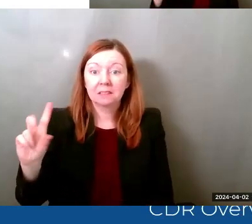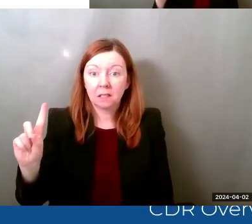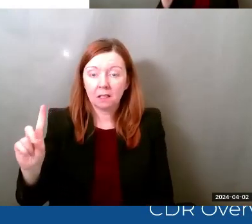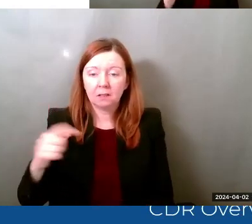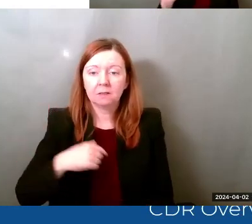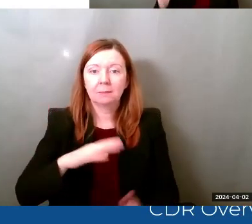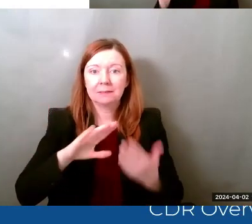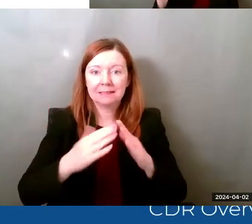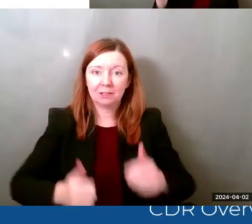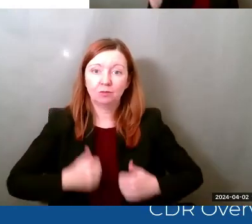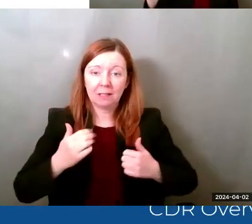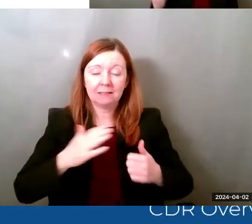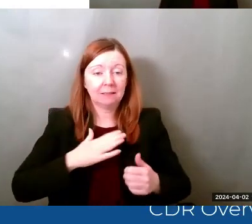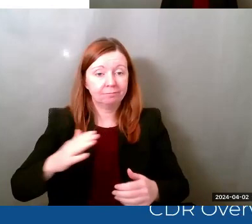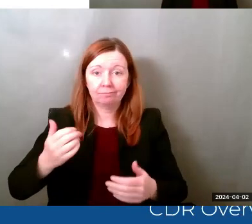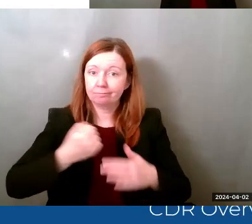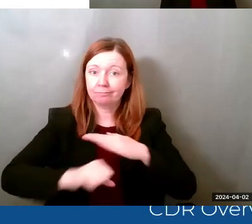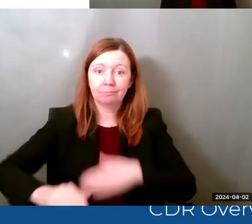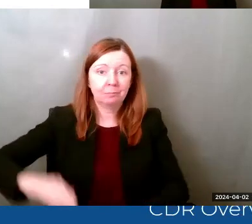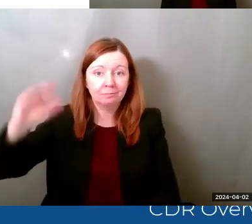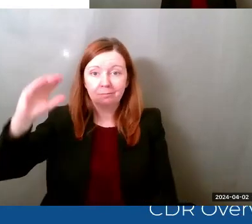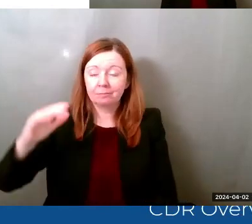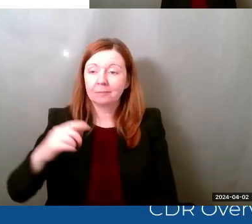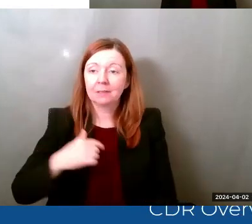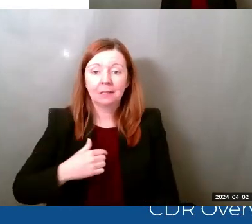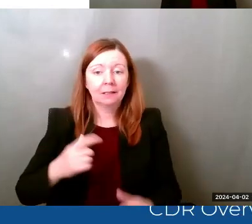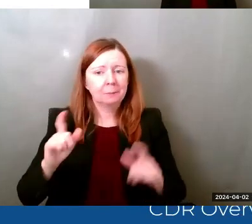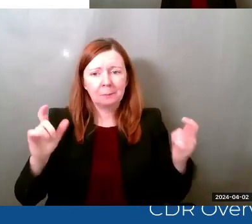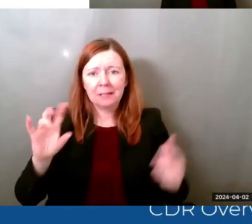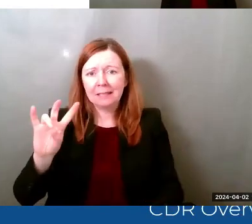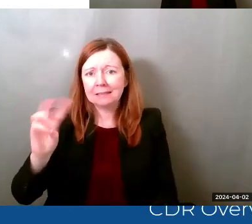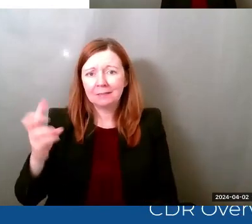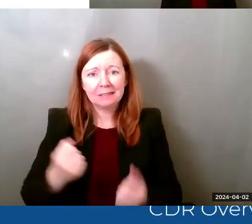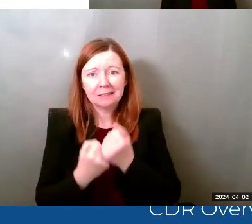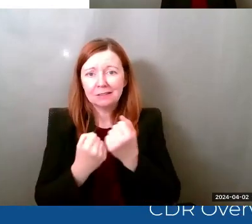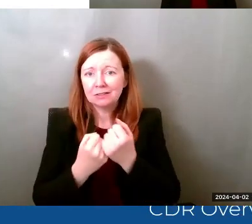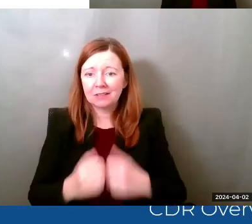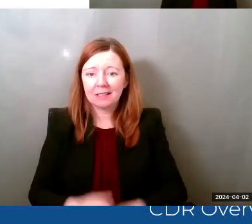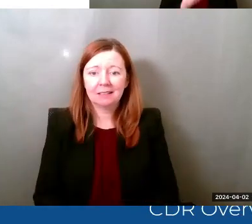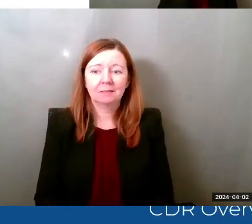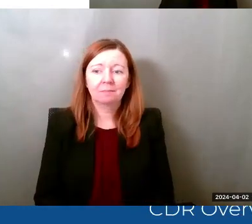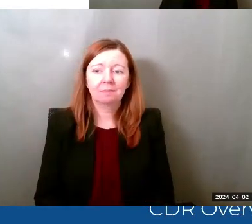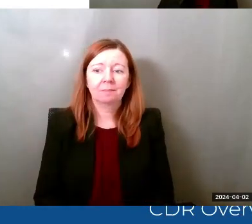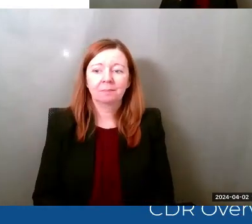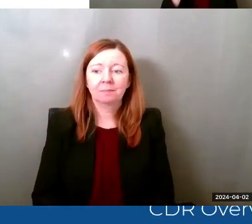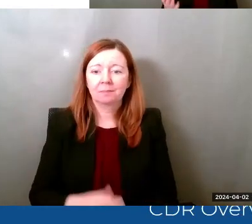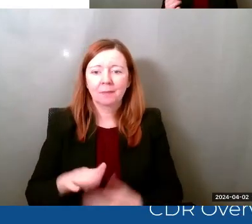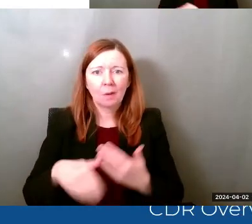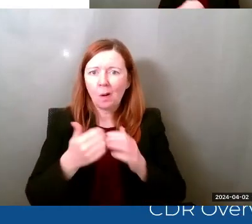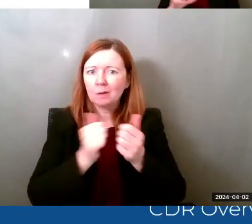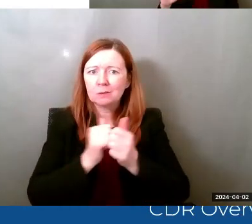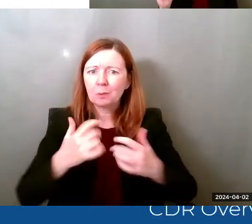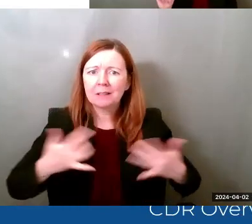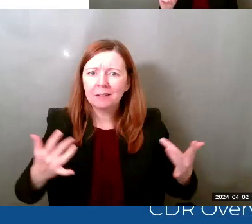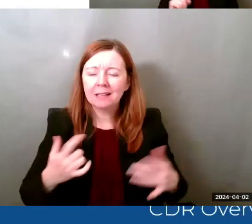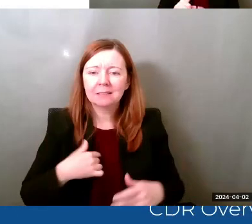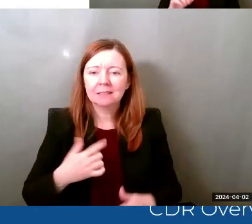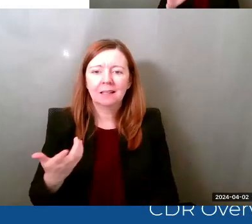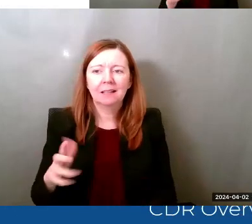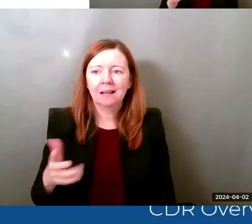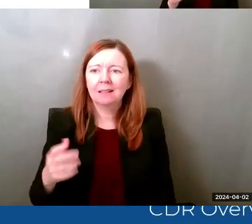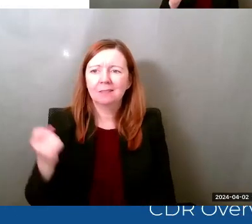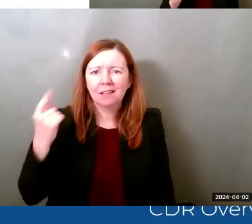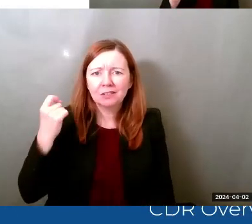City resident my whole life, a big Sixer fan, and all the sporting events. And I kind